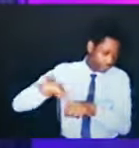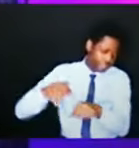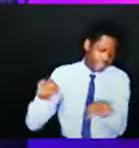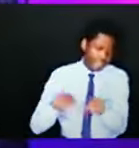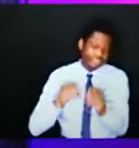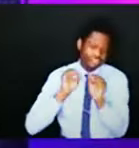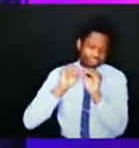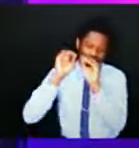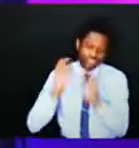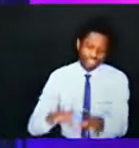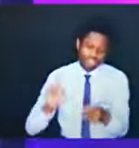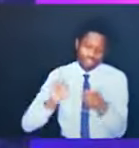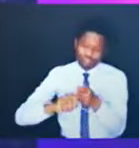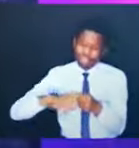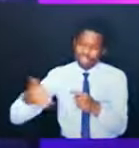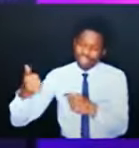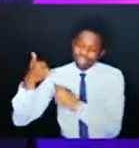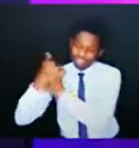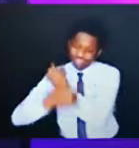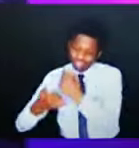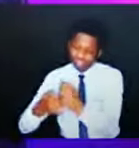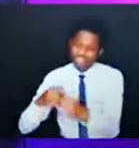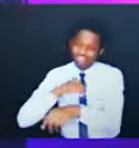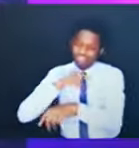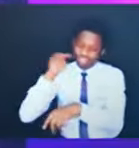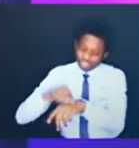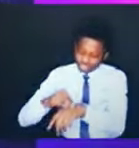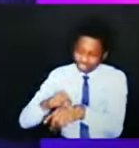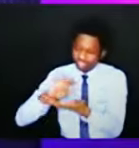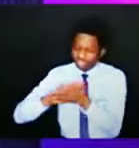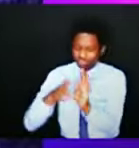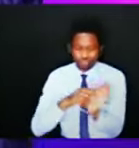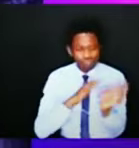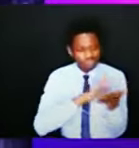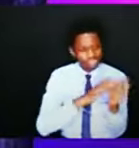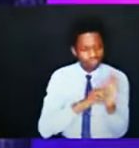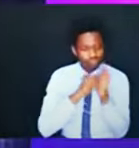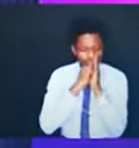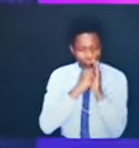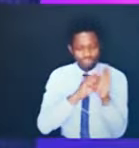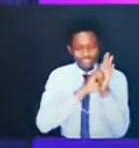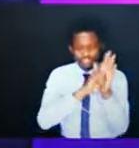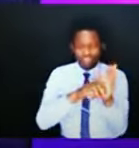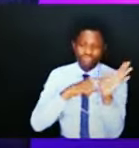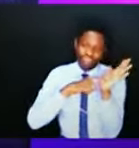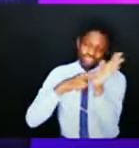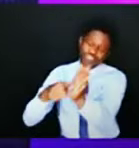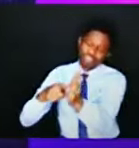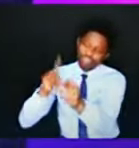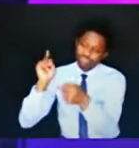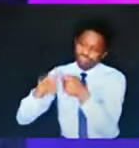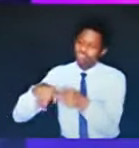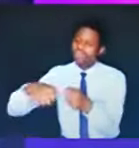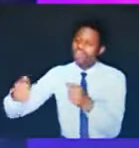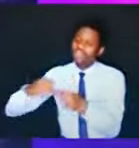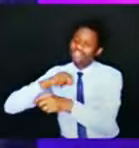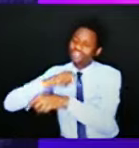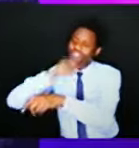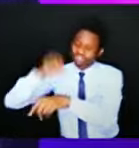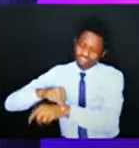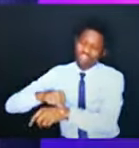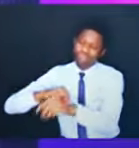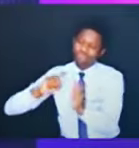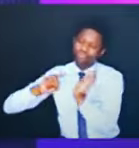as signs and wonders to the other nations. And Israel no the nam ye pue sa chere for e di ama wiase